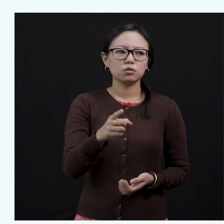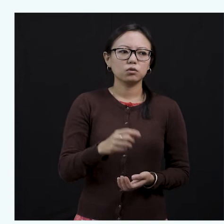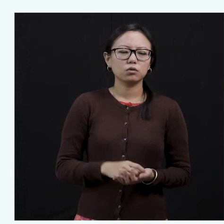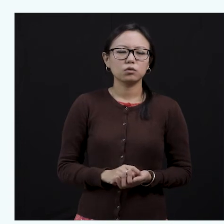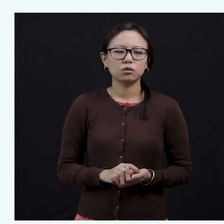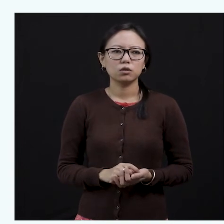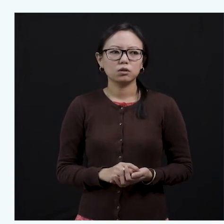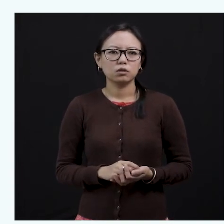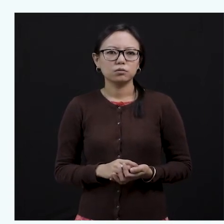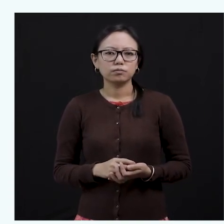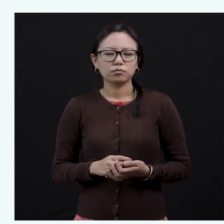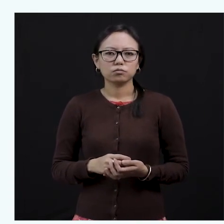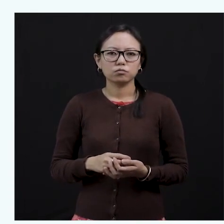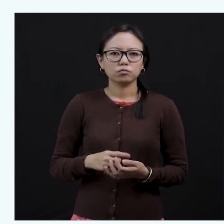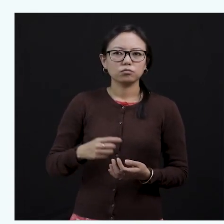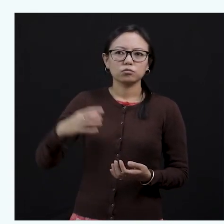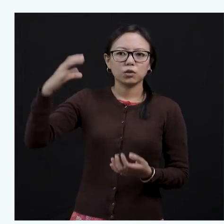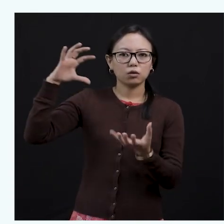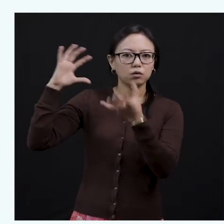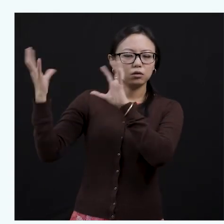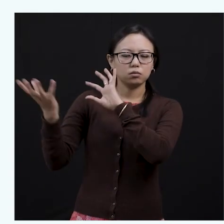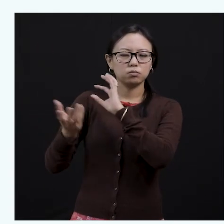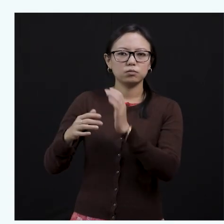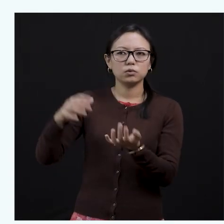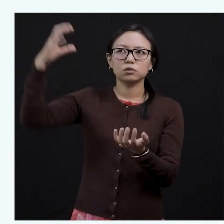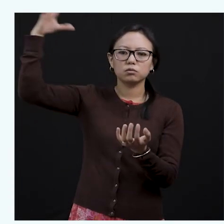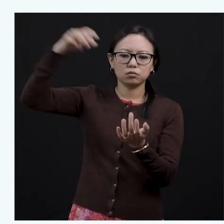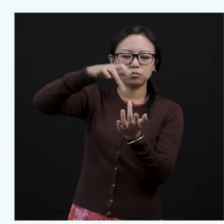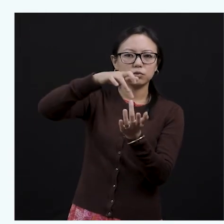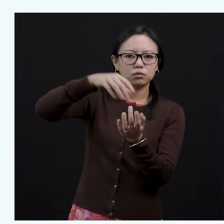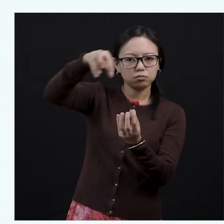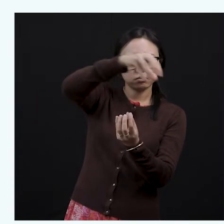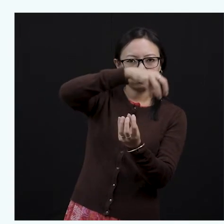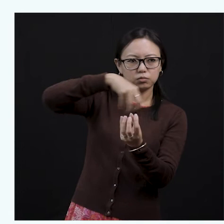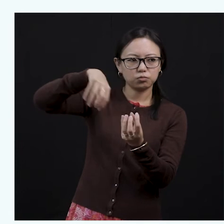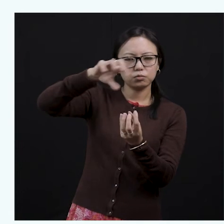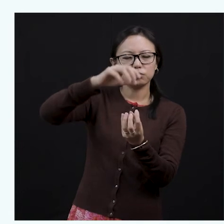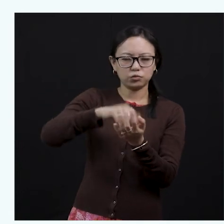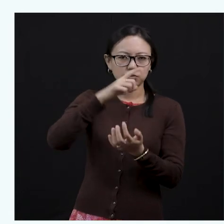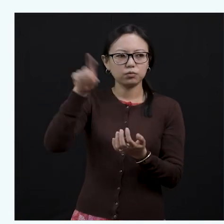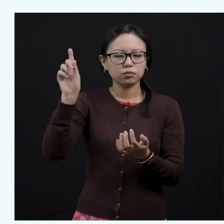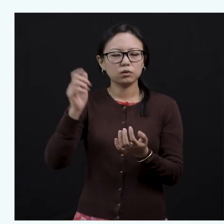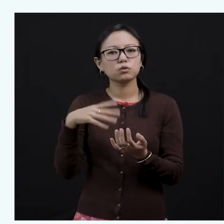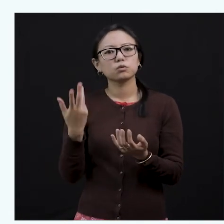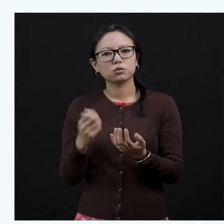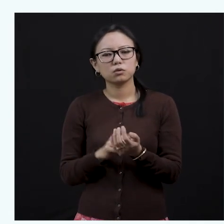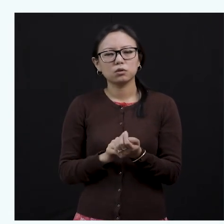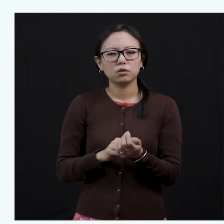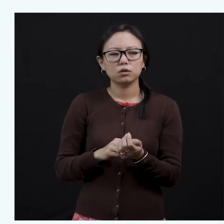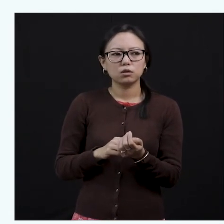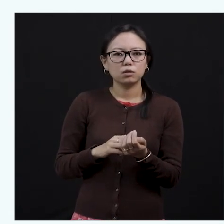So whenever the sun is giving out light to those part of the Earth, then those area have